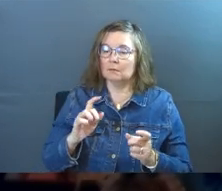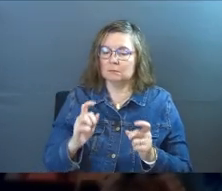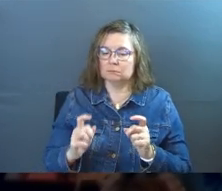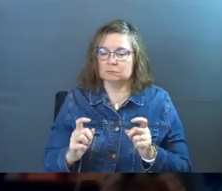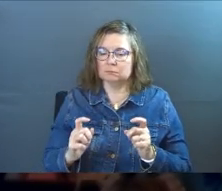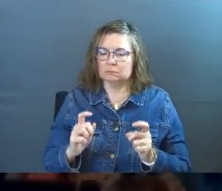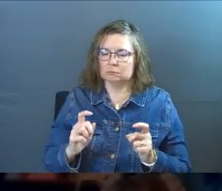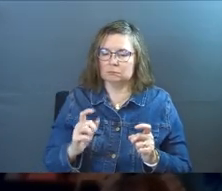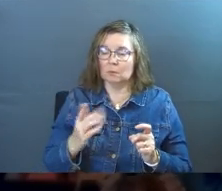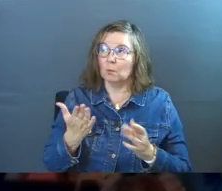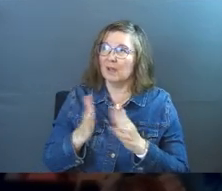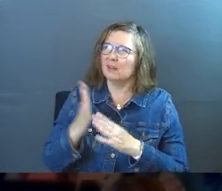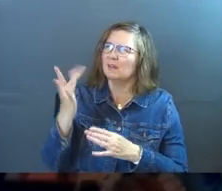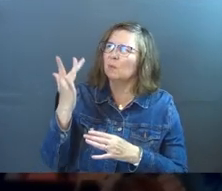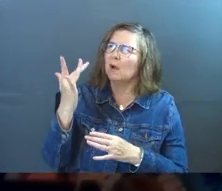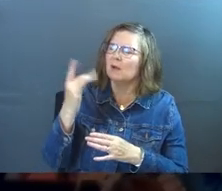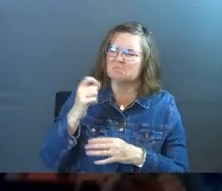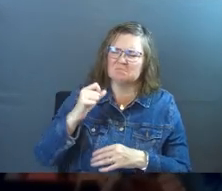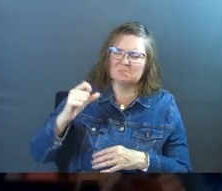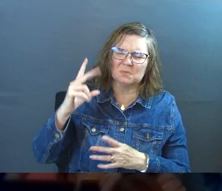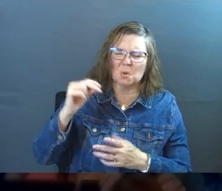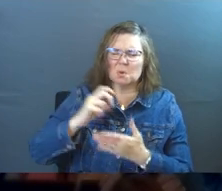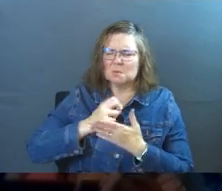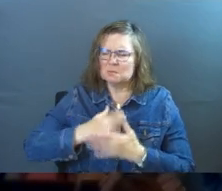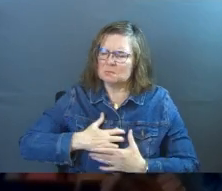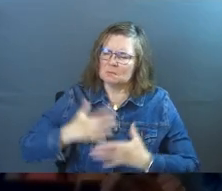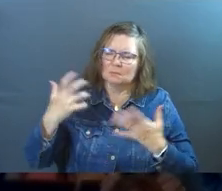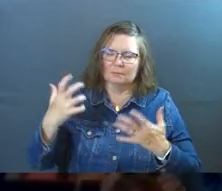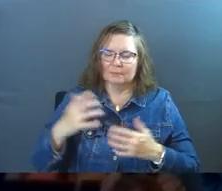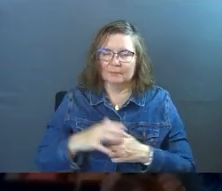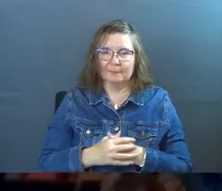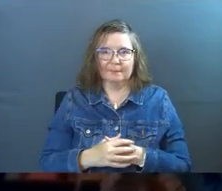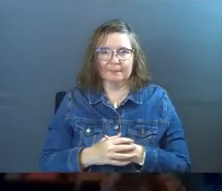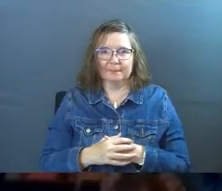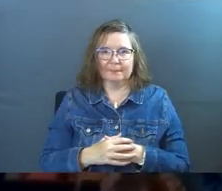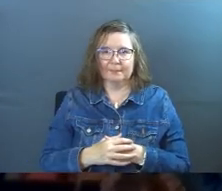sometimes we ask why, and sometimes we throw fits, and sometimes we get angry.